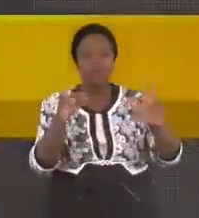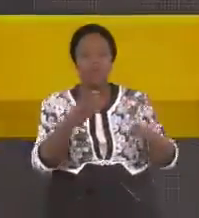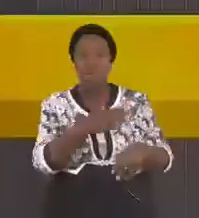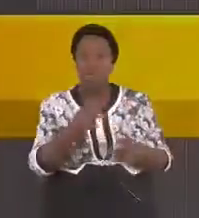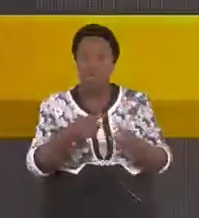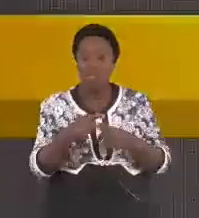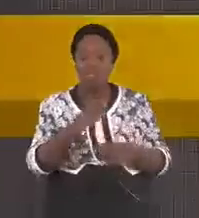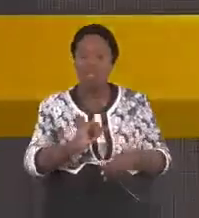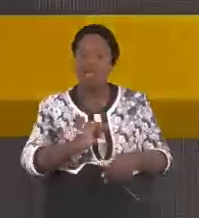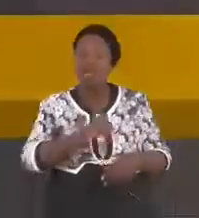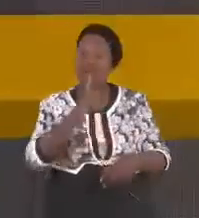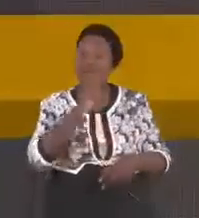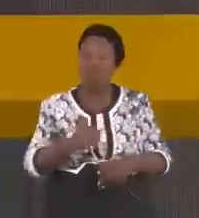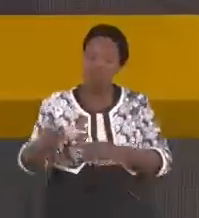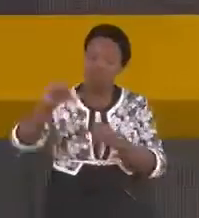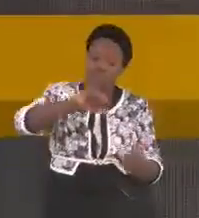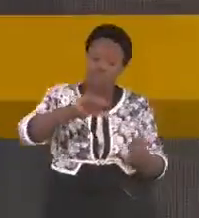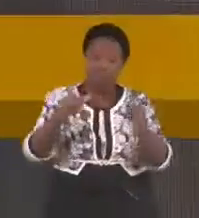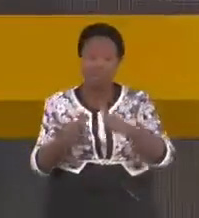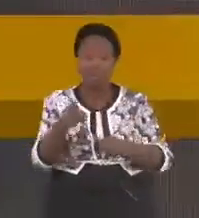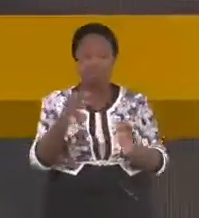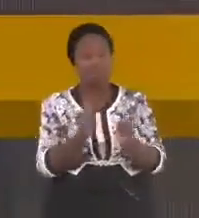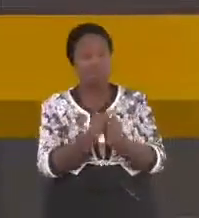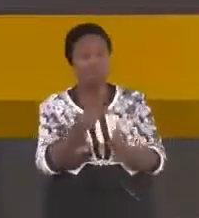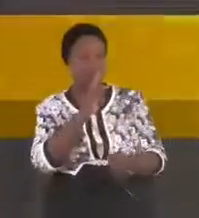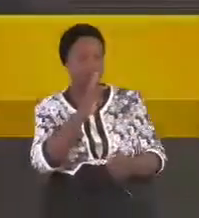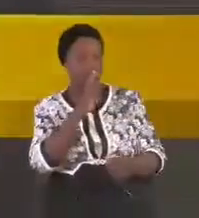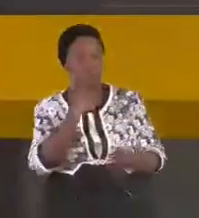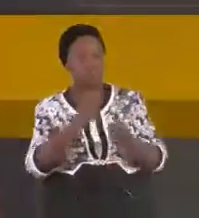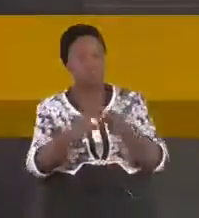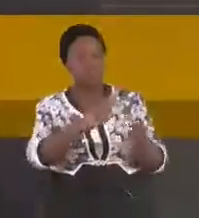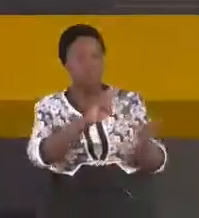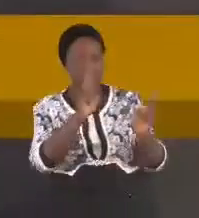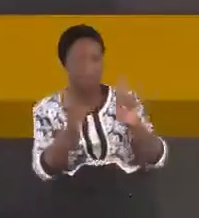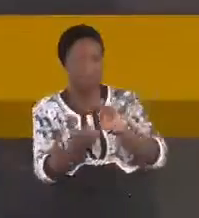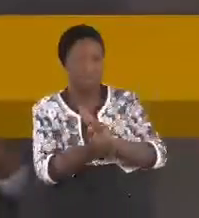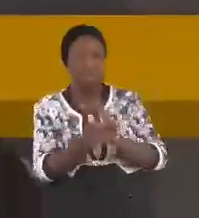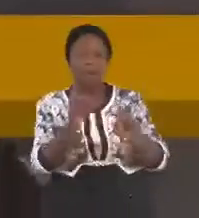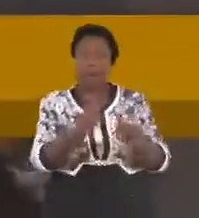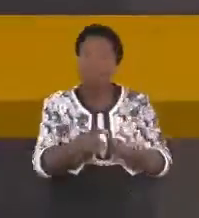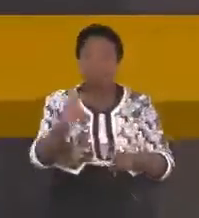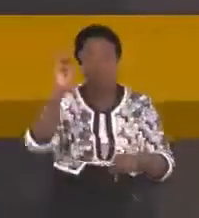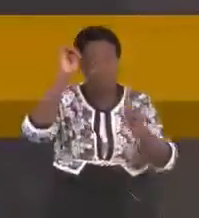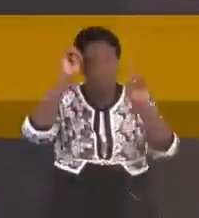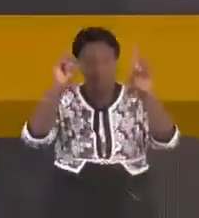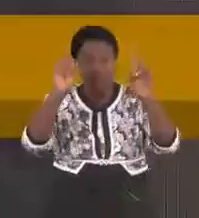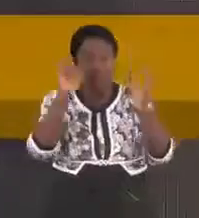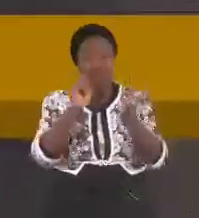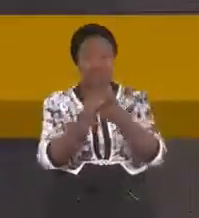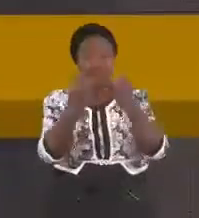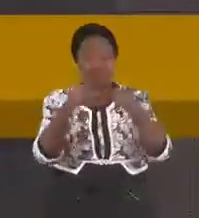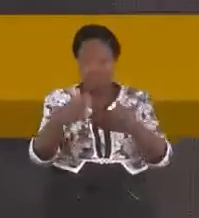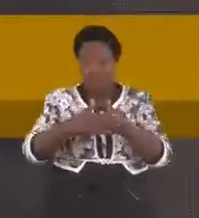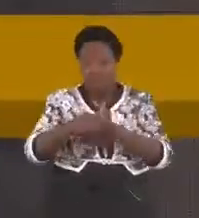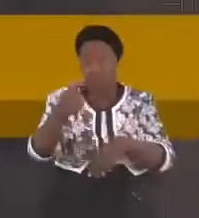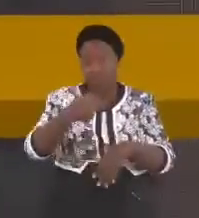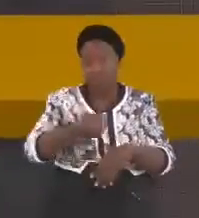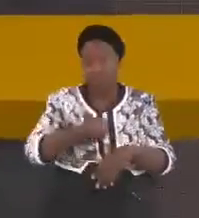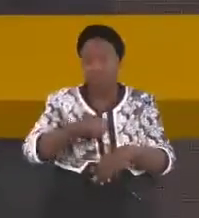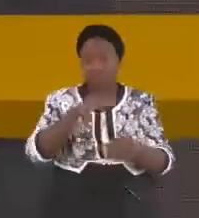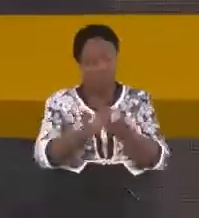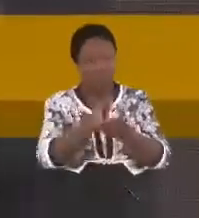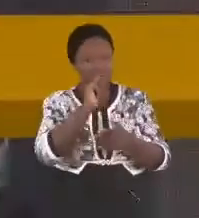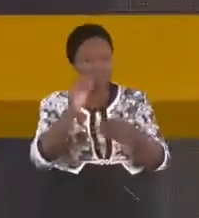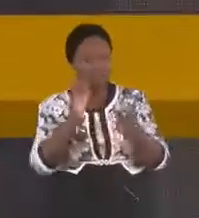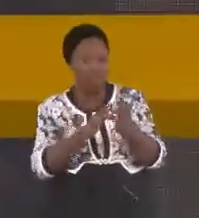you with water onto repentance but he that comments after me that jesus